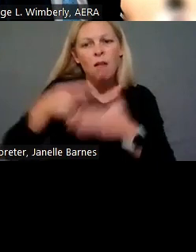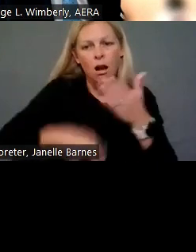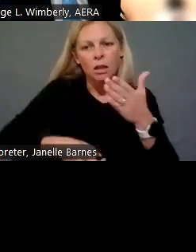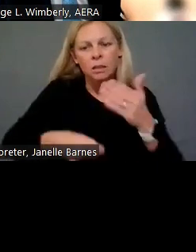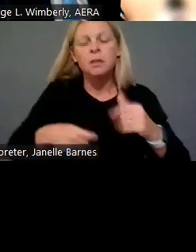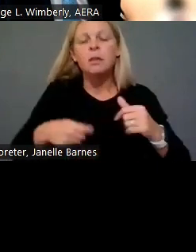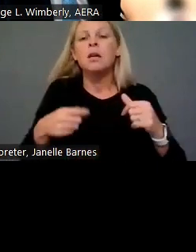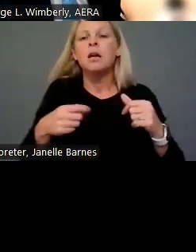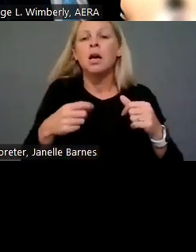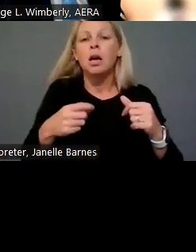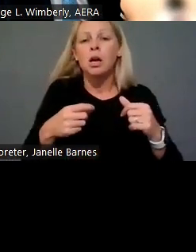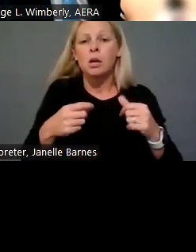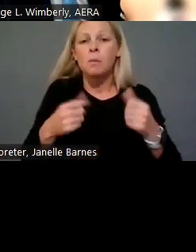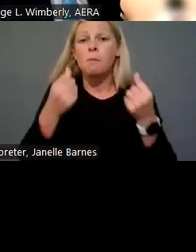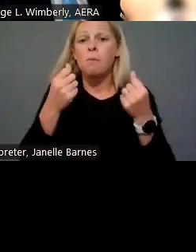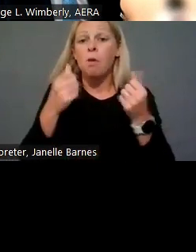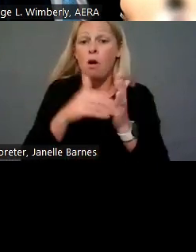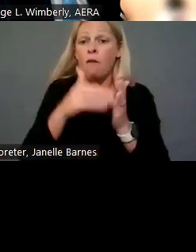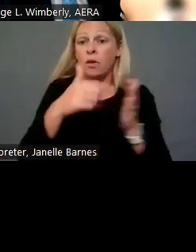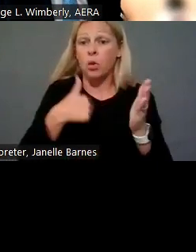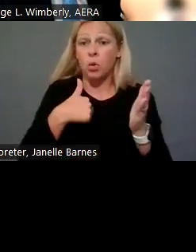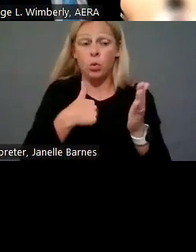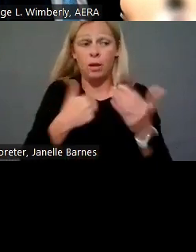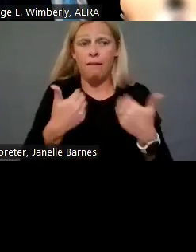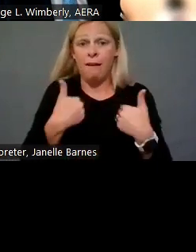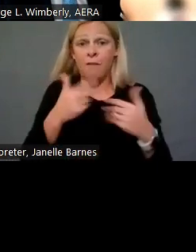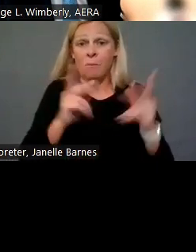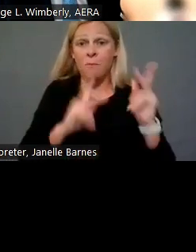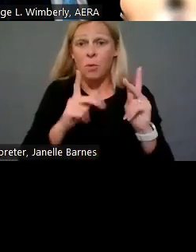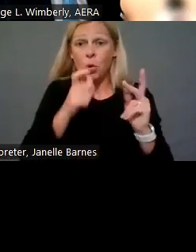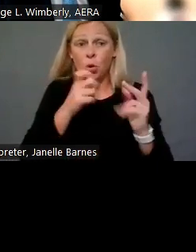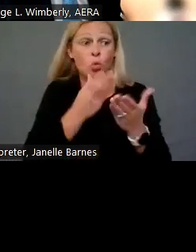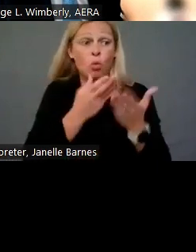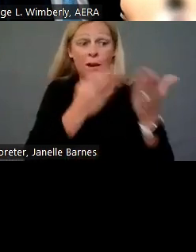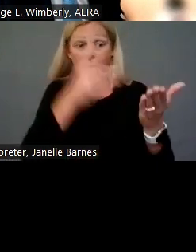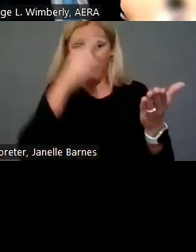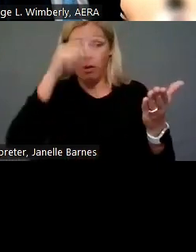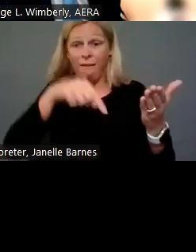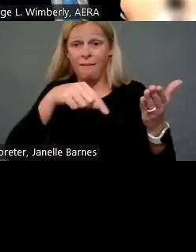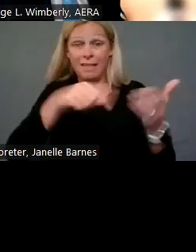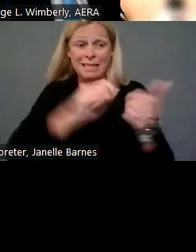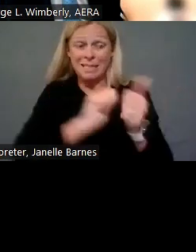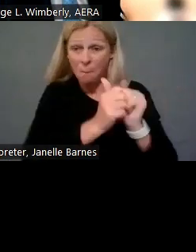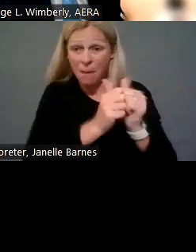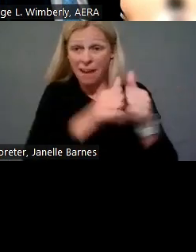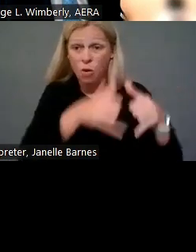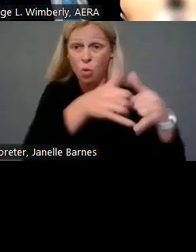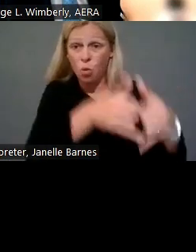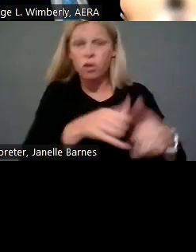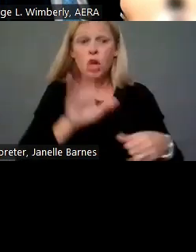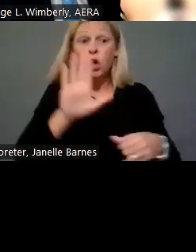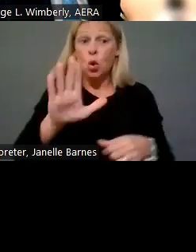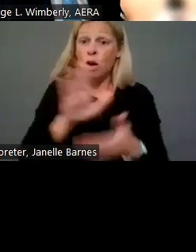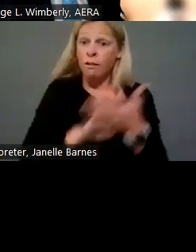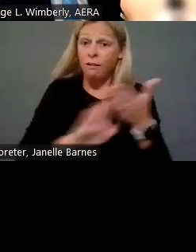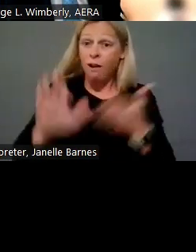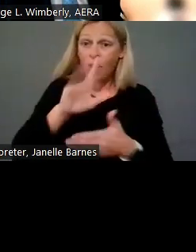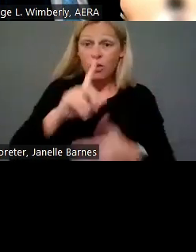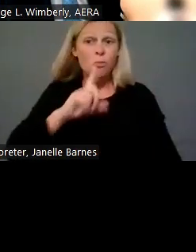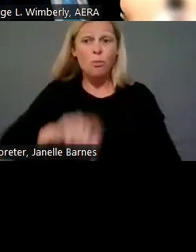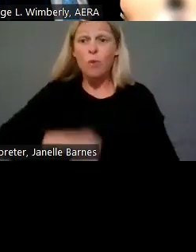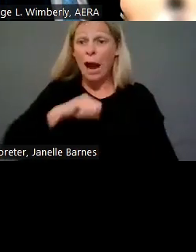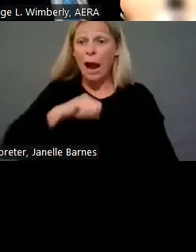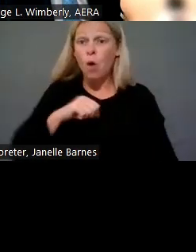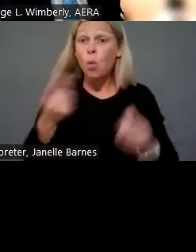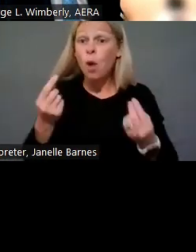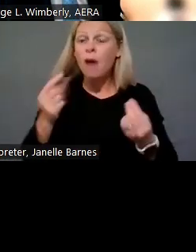have a person who is recommended for these highly competitive awards. Your institutions are so proud that they will waive your